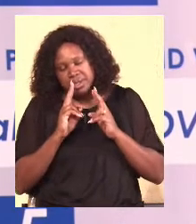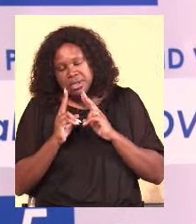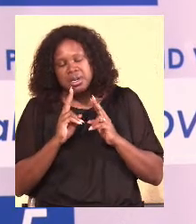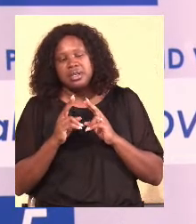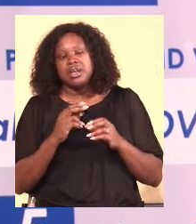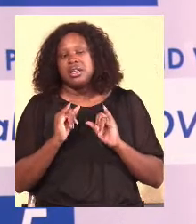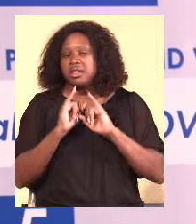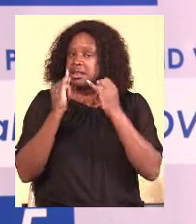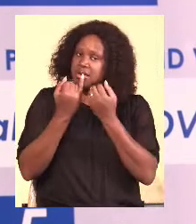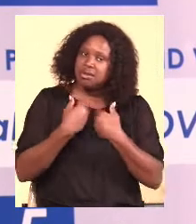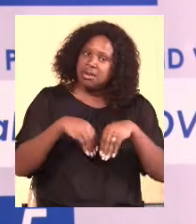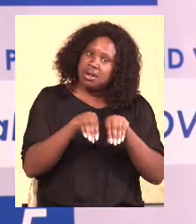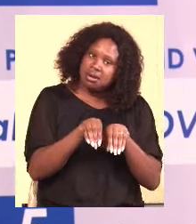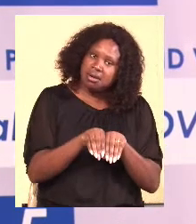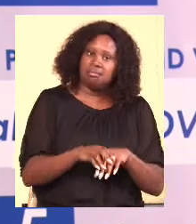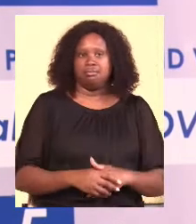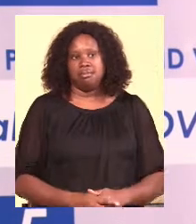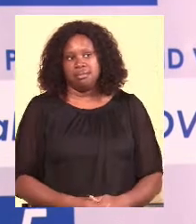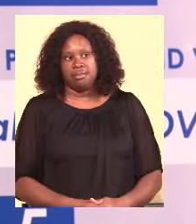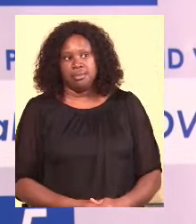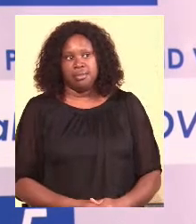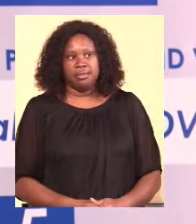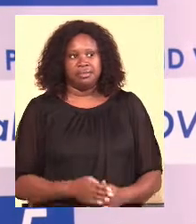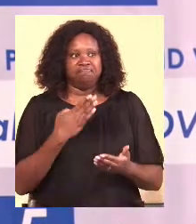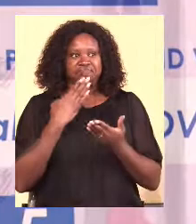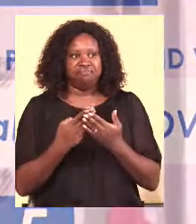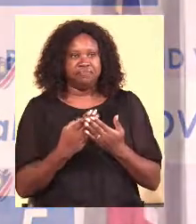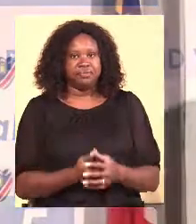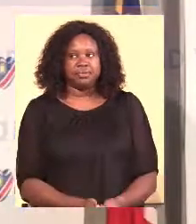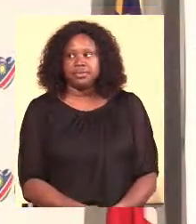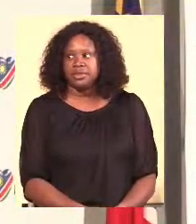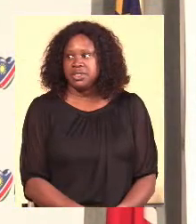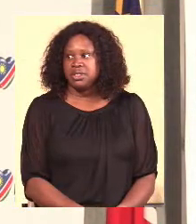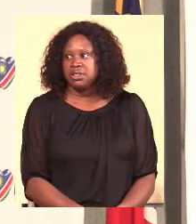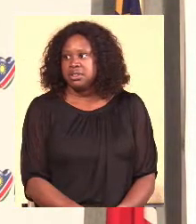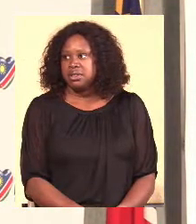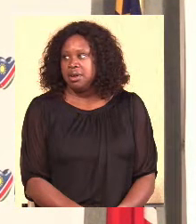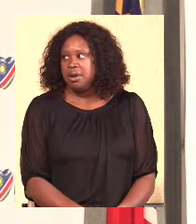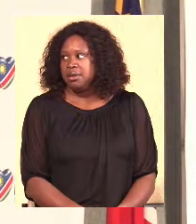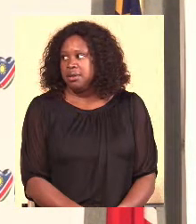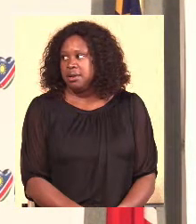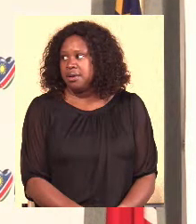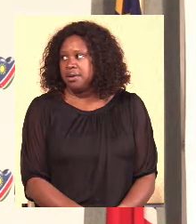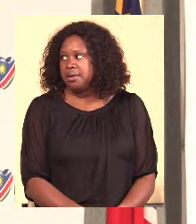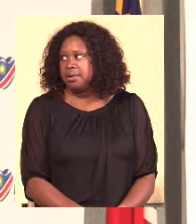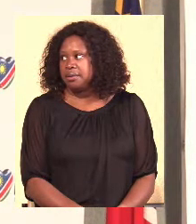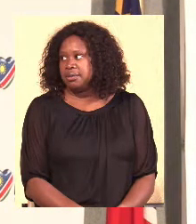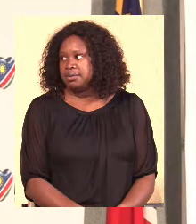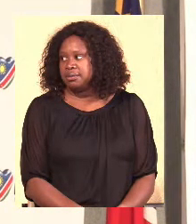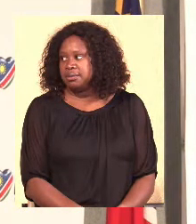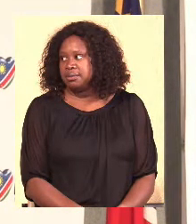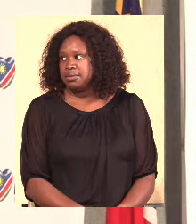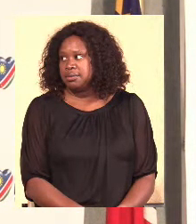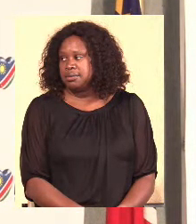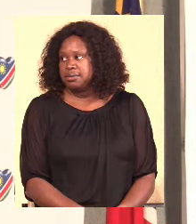and the institutions have been having so far? Thank you. Thank you very much. Those are questions from our viewers.